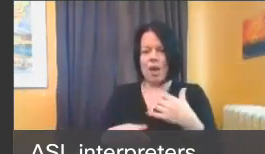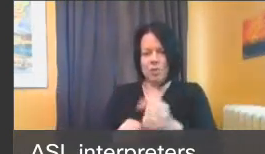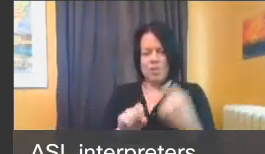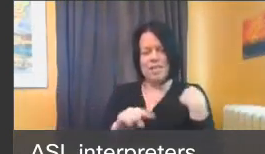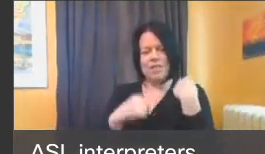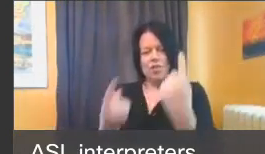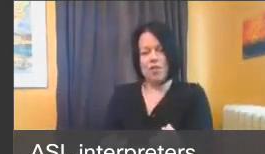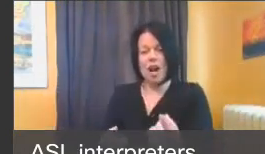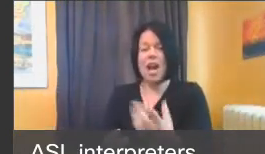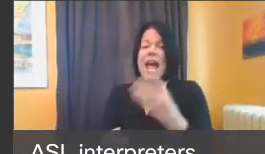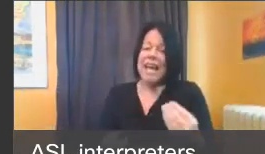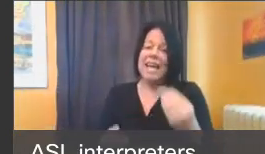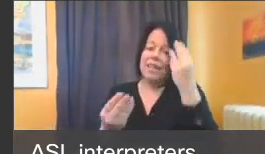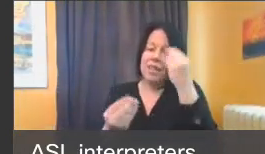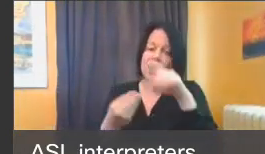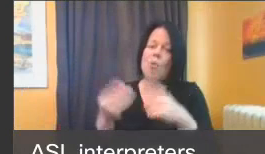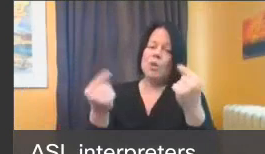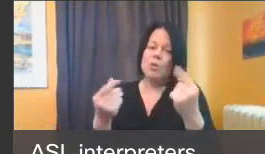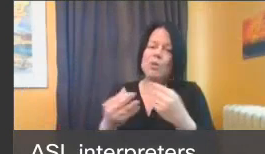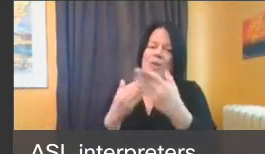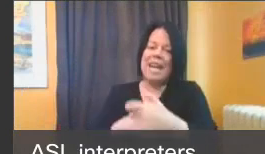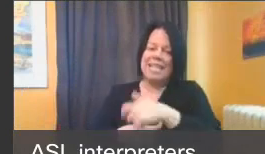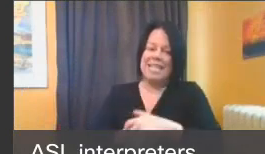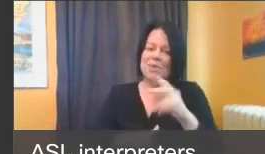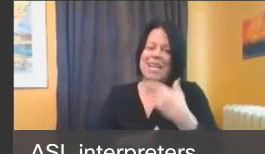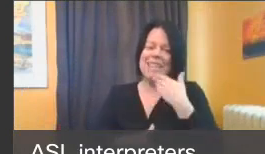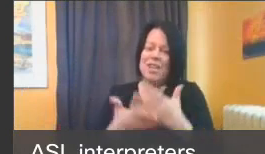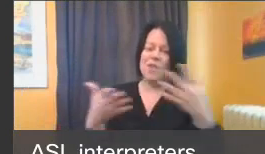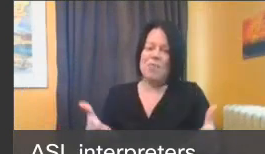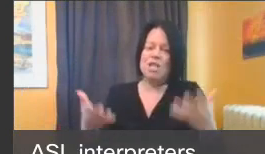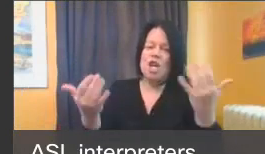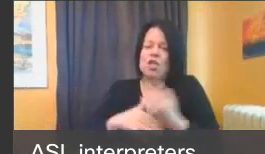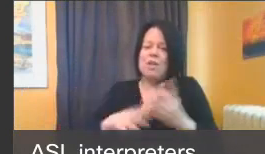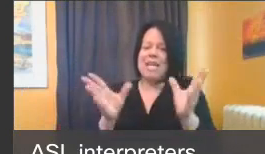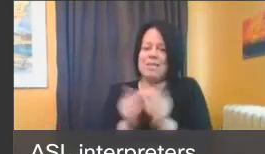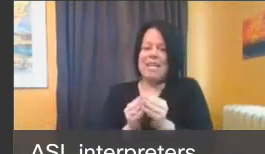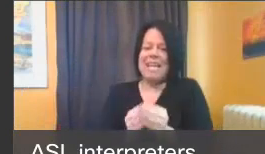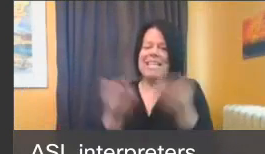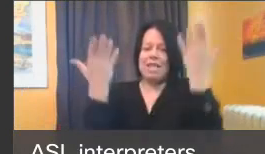far and consider next steps in your study. Thank you very much. Today's meeting is adjourned.